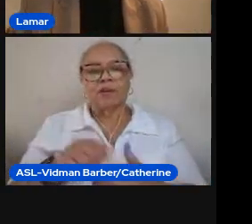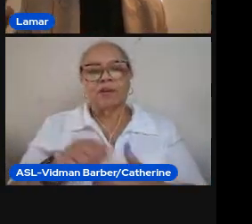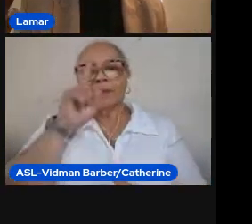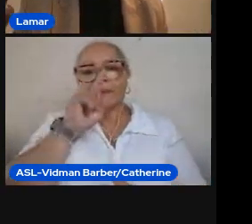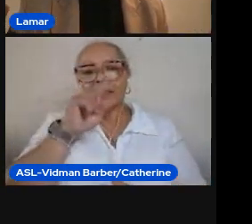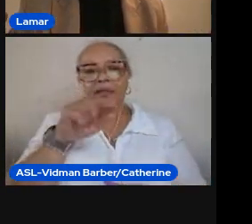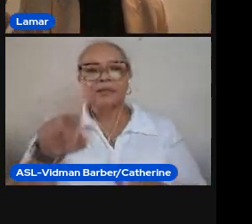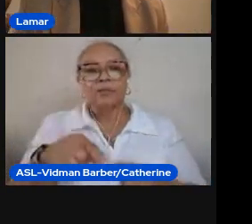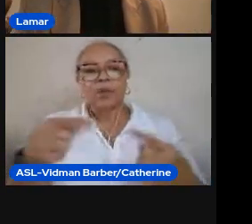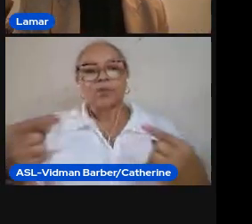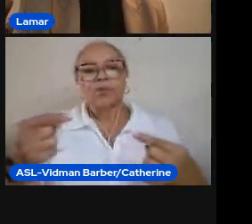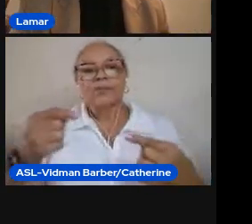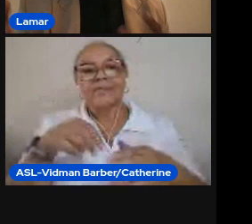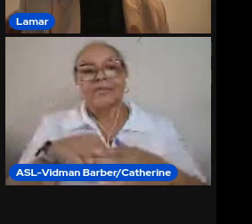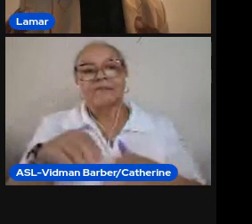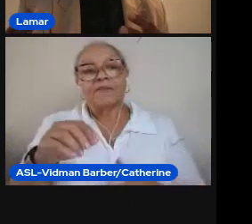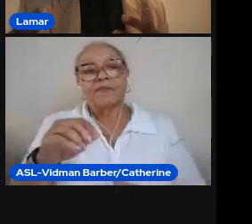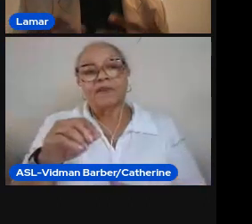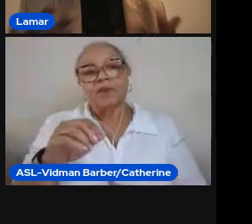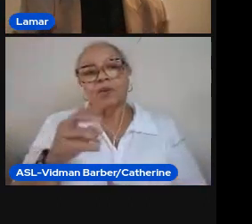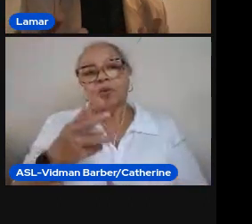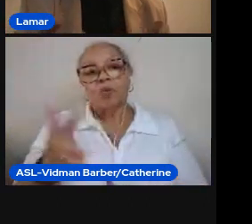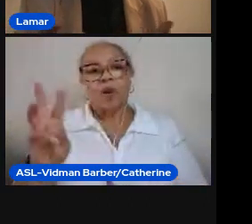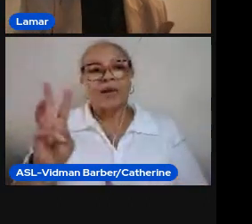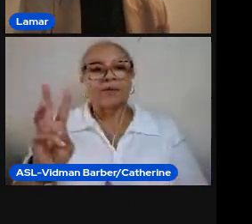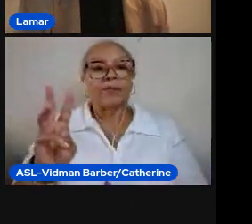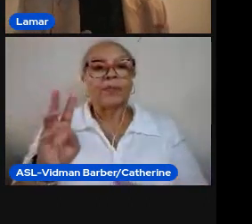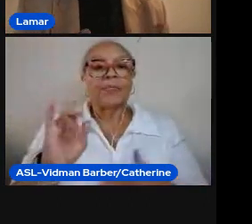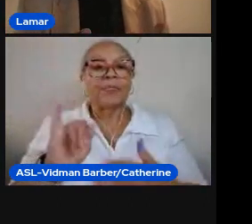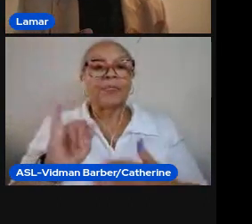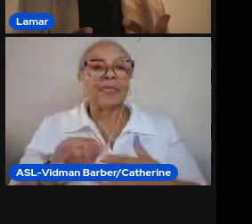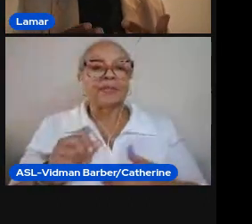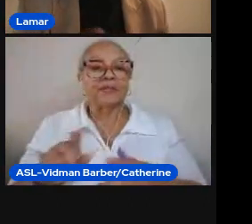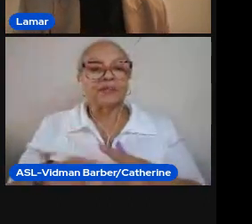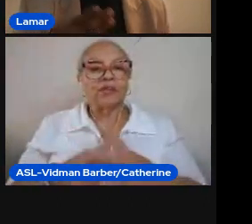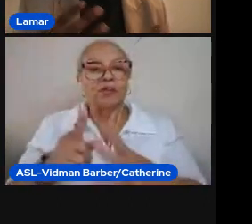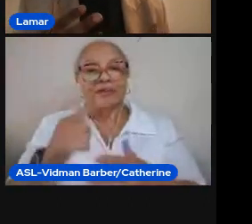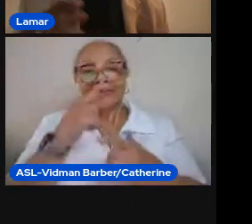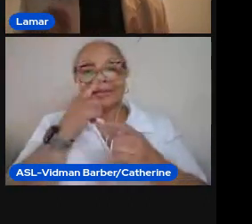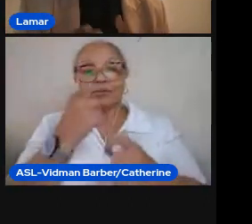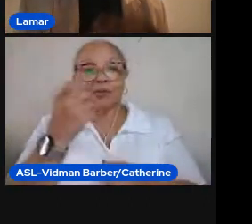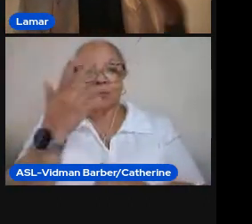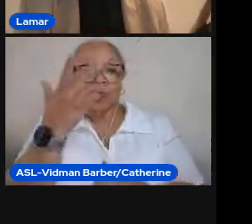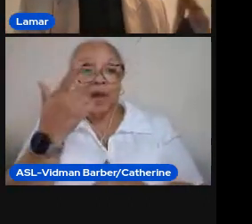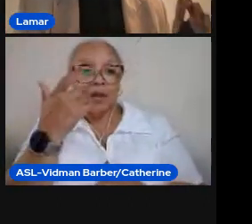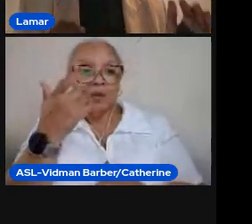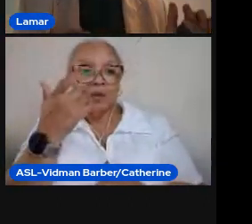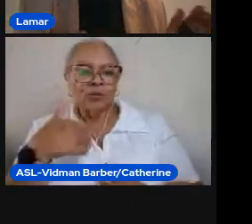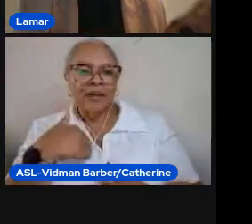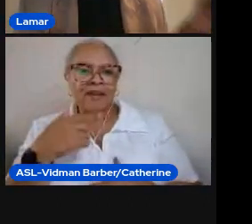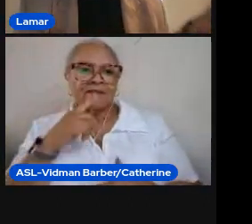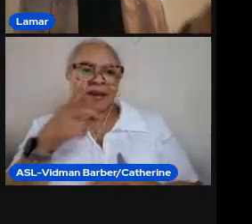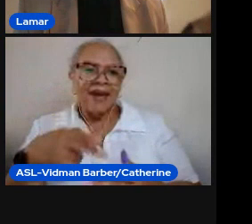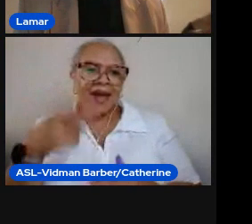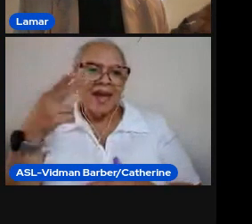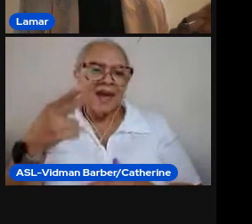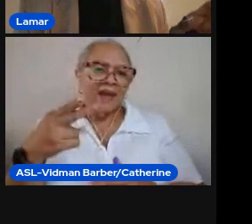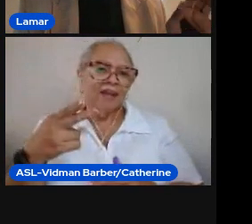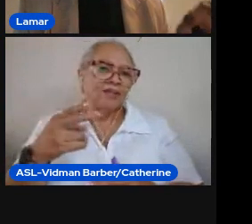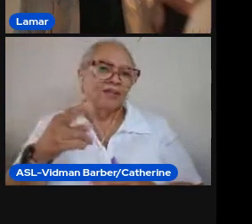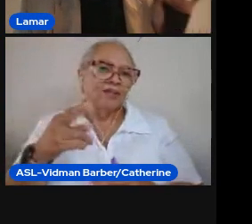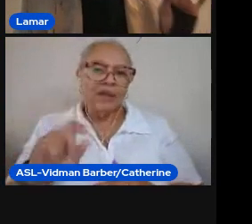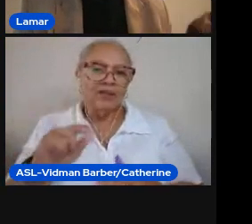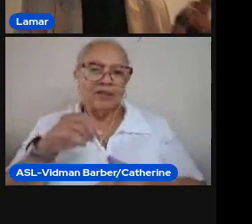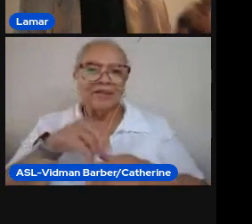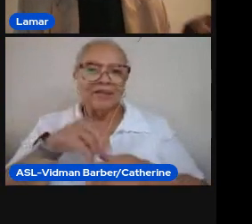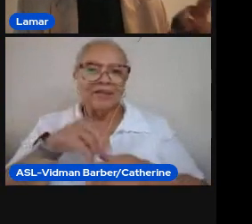the lab. And this sparked your interest because why would you have such high upregulation in vivo